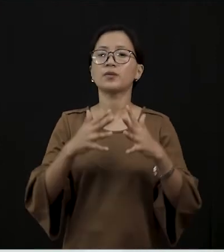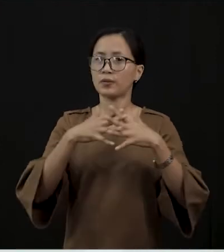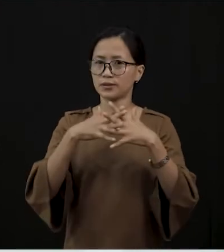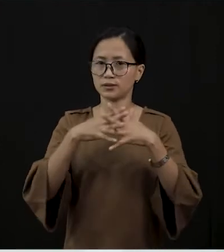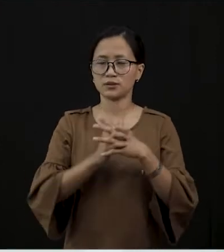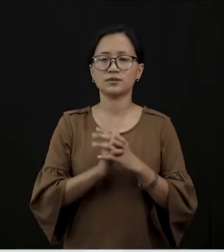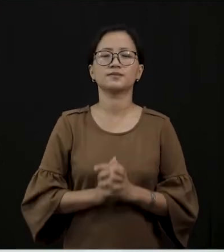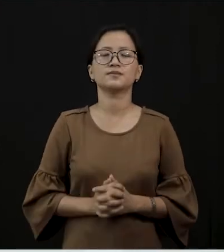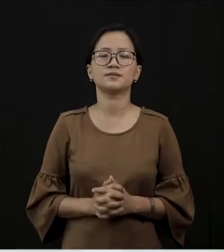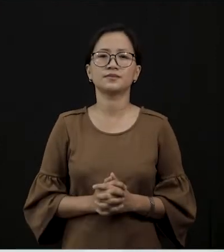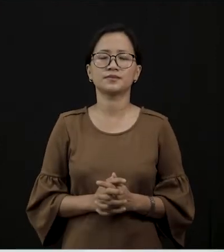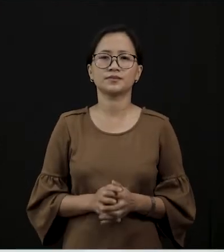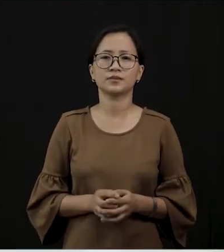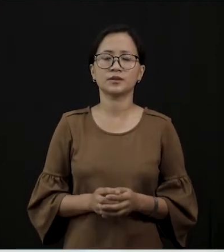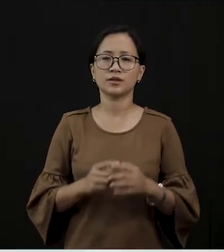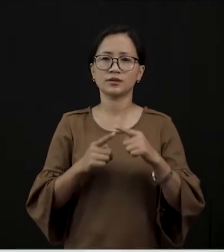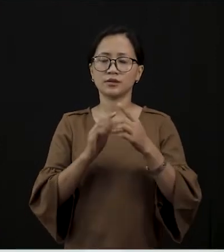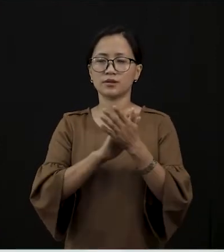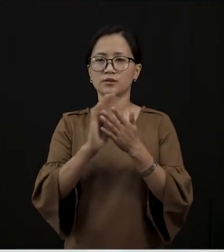W-E-D-N-E-S-D-A-Y, Wednesday.